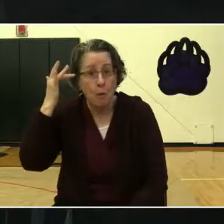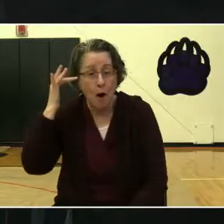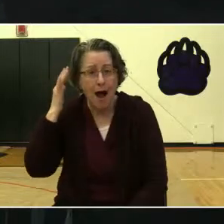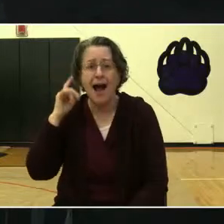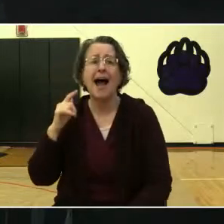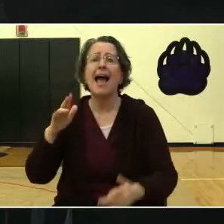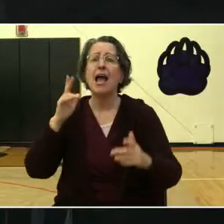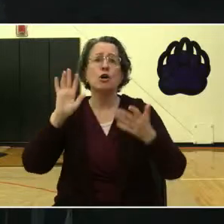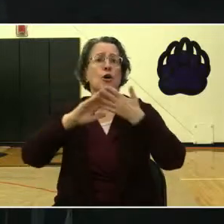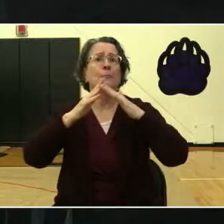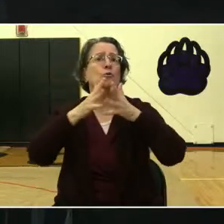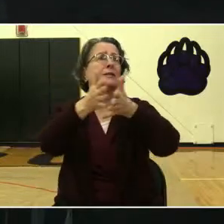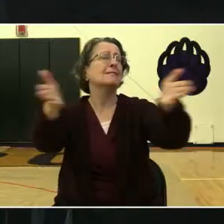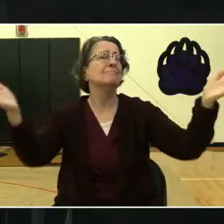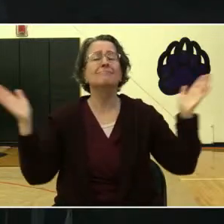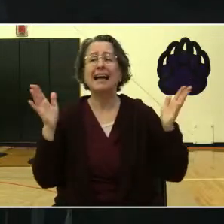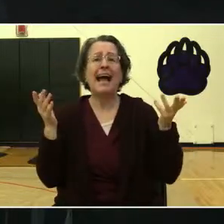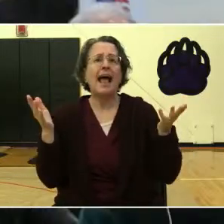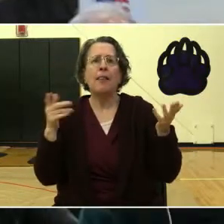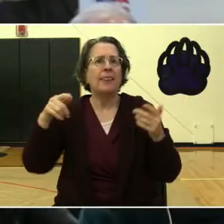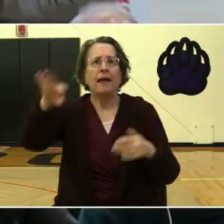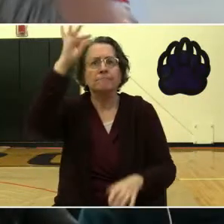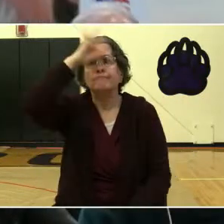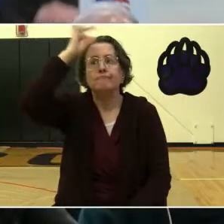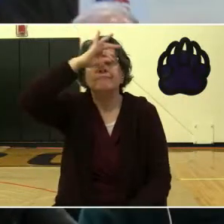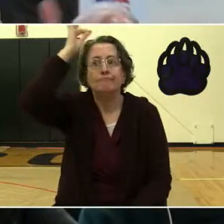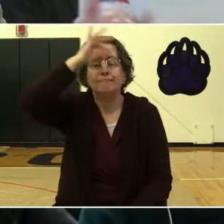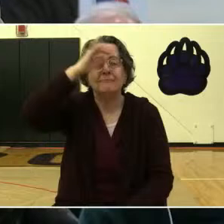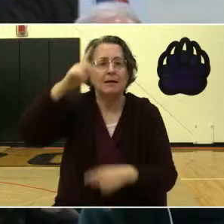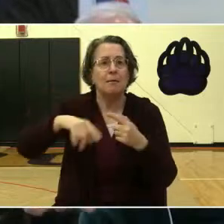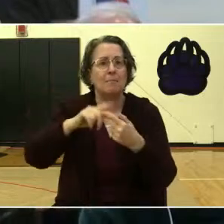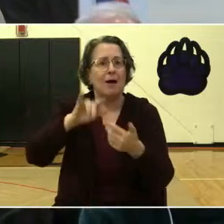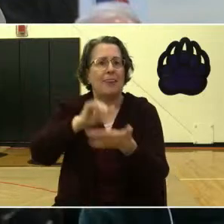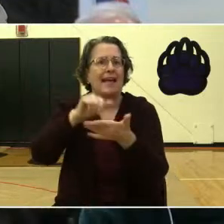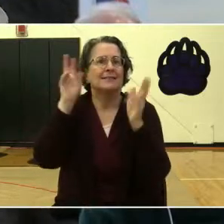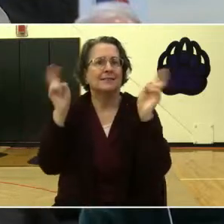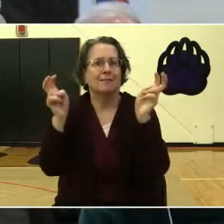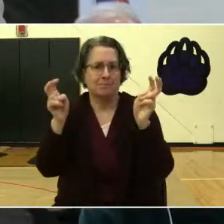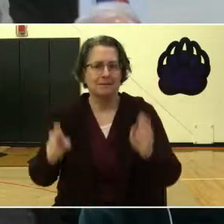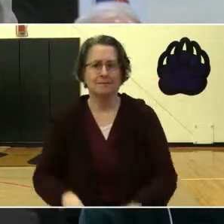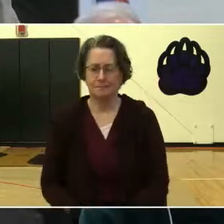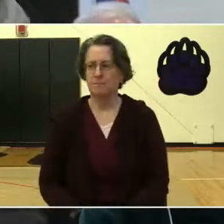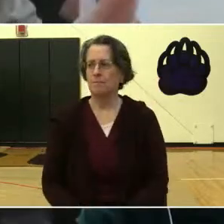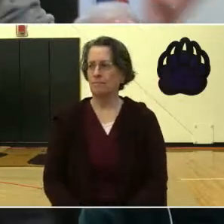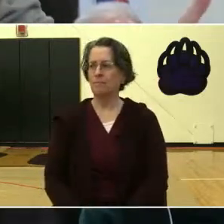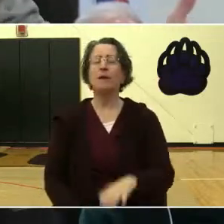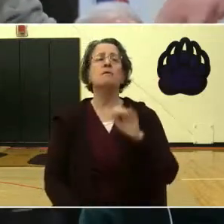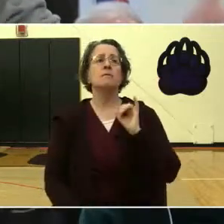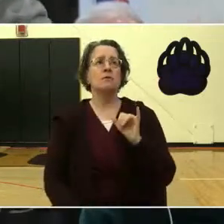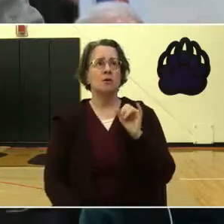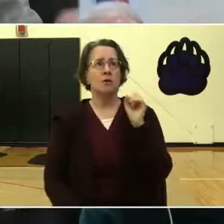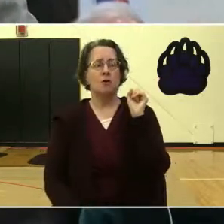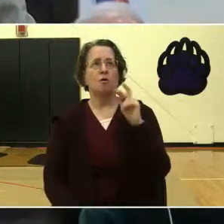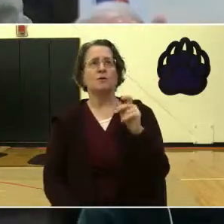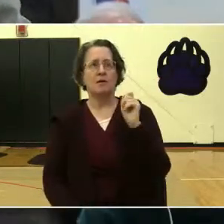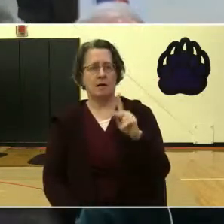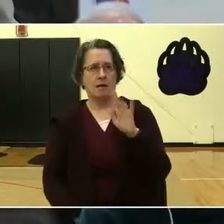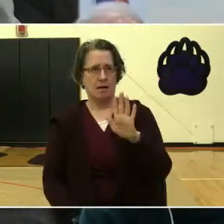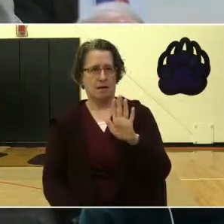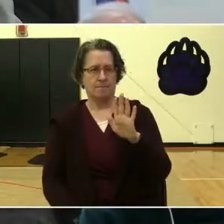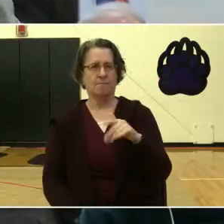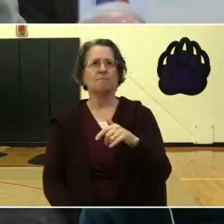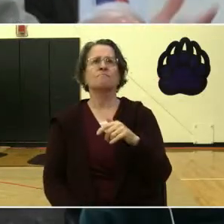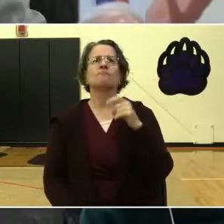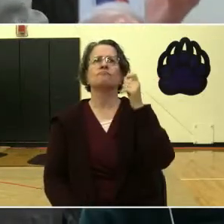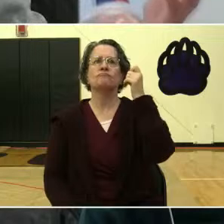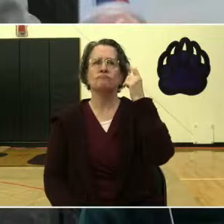today gotcha I think I see where you're coming from on that so for information for someone who wanted to achieve as close